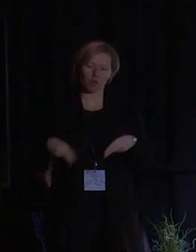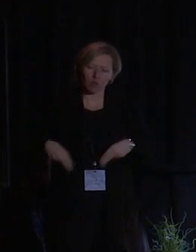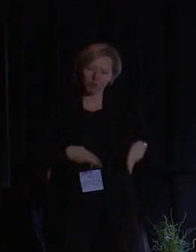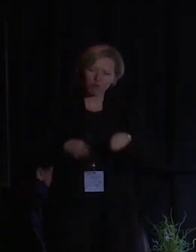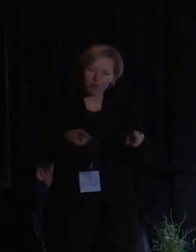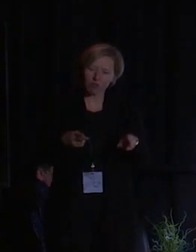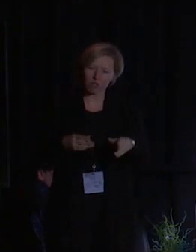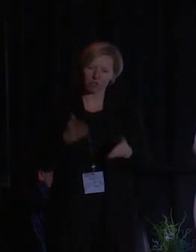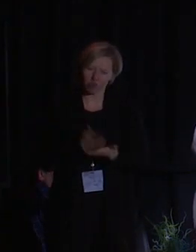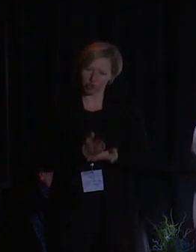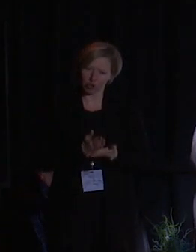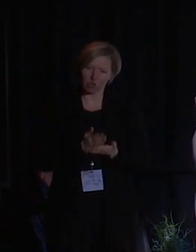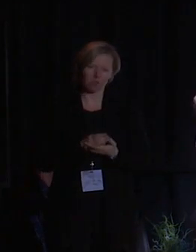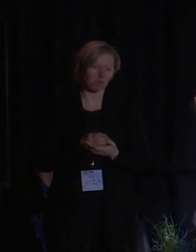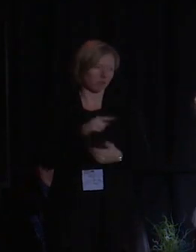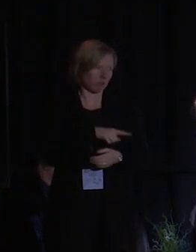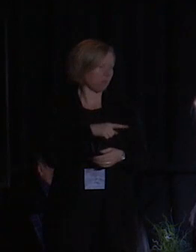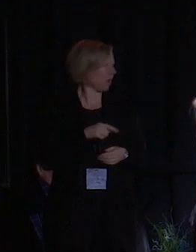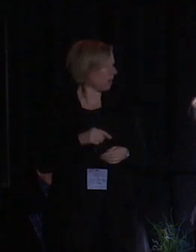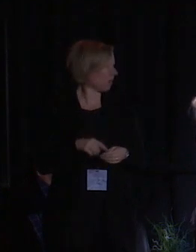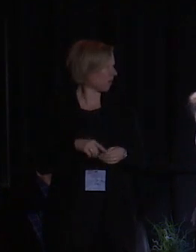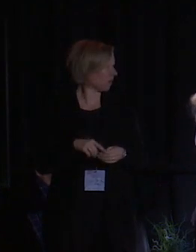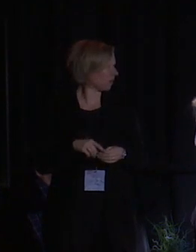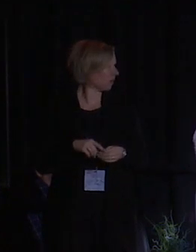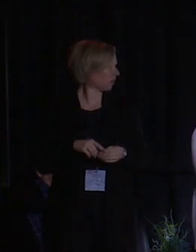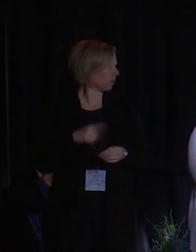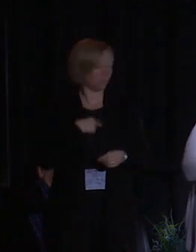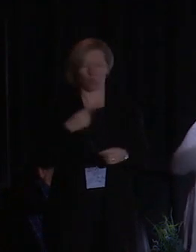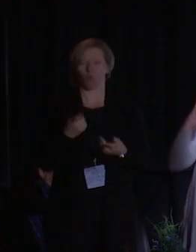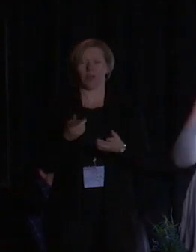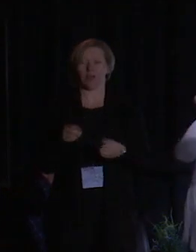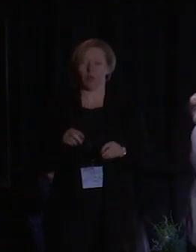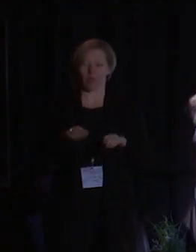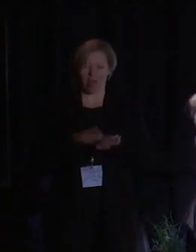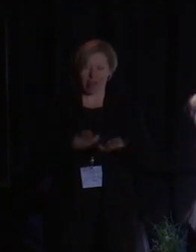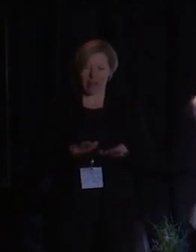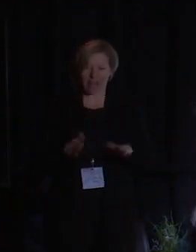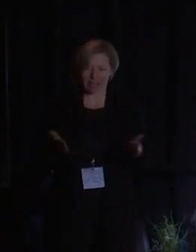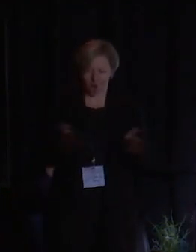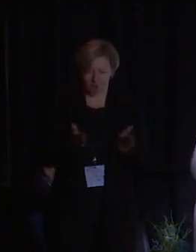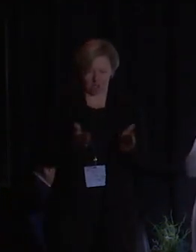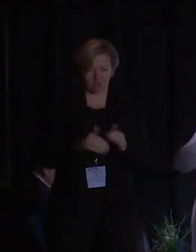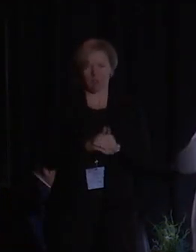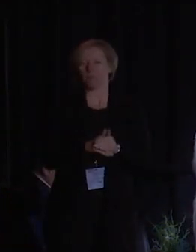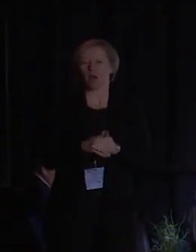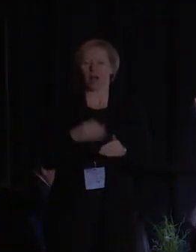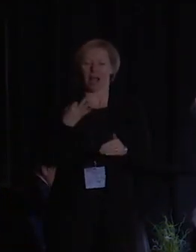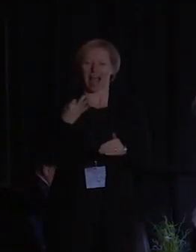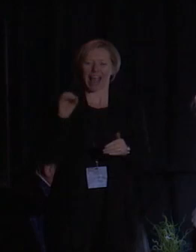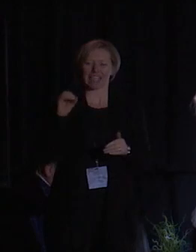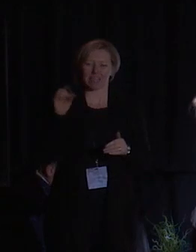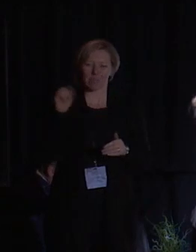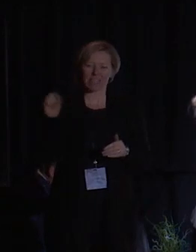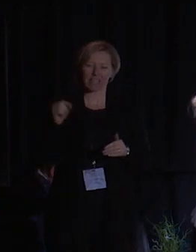Culture 2021 environmental producer. 30 seconds. We're a landlocked city, but 80% of all our waste will end up